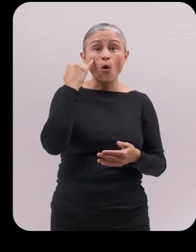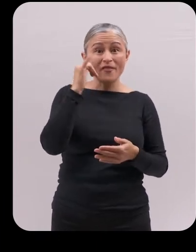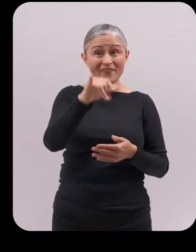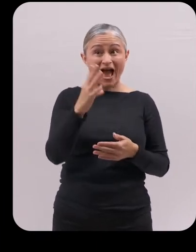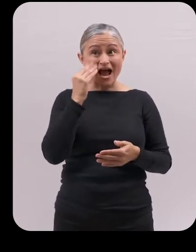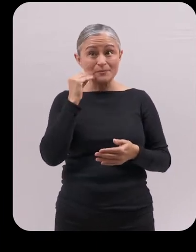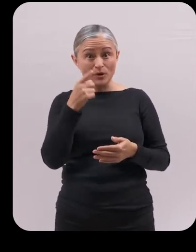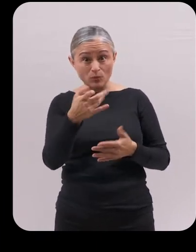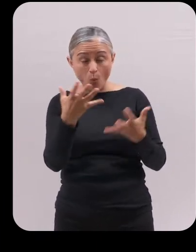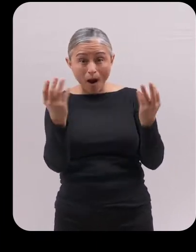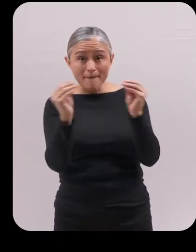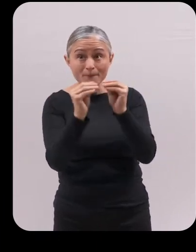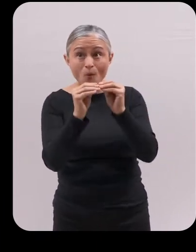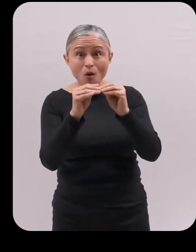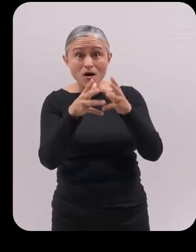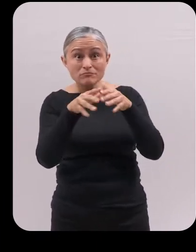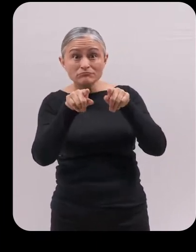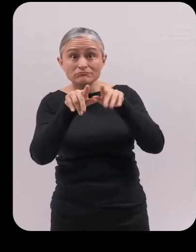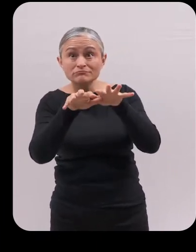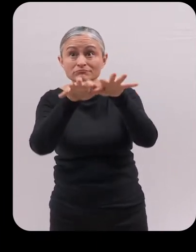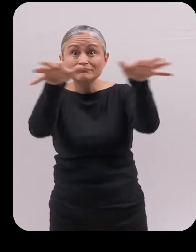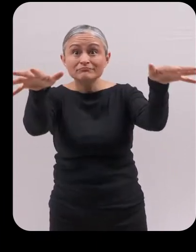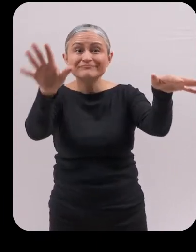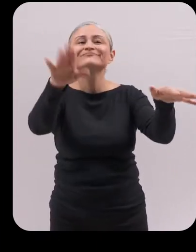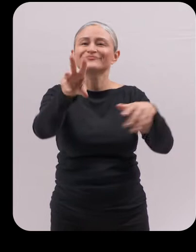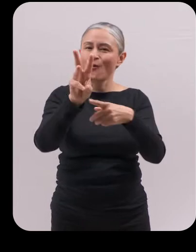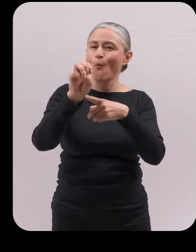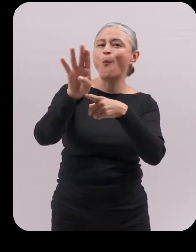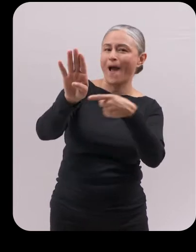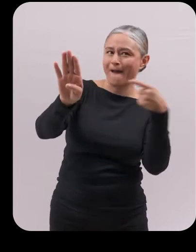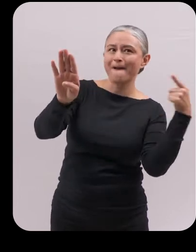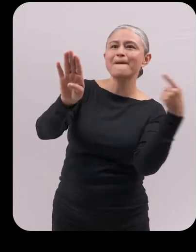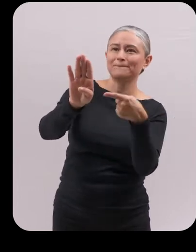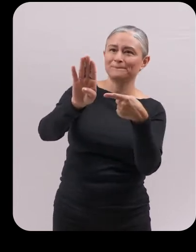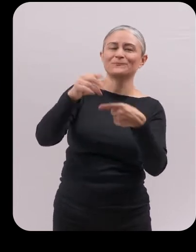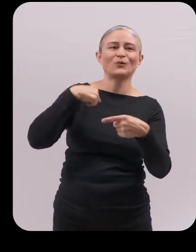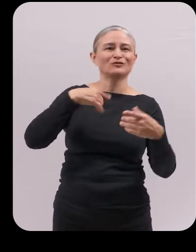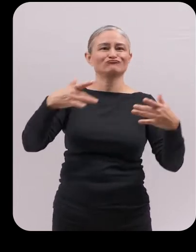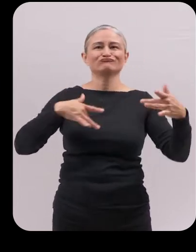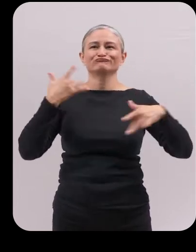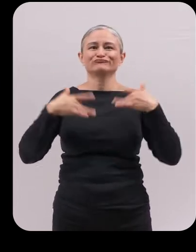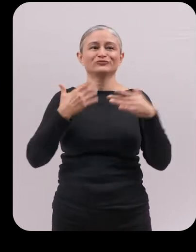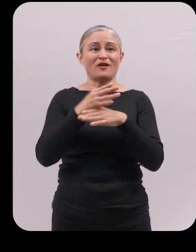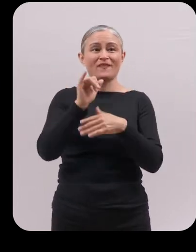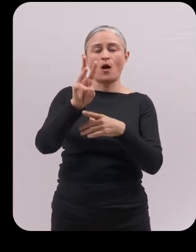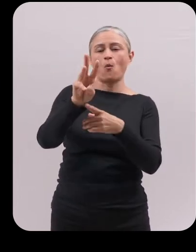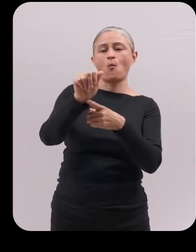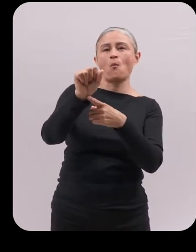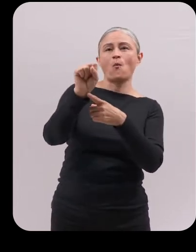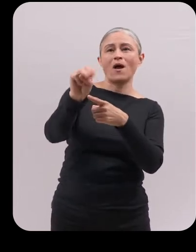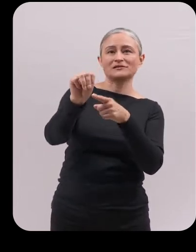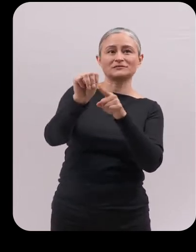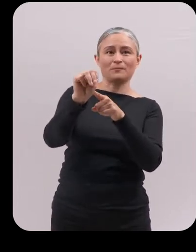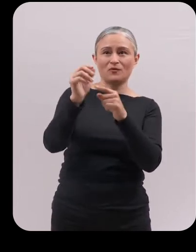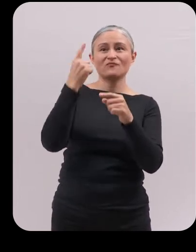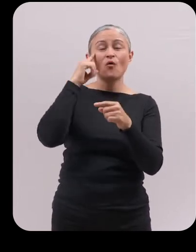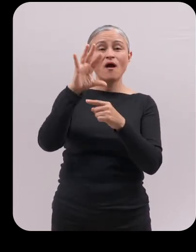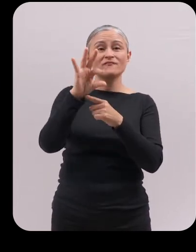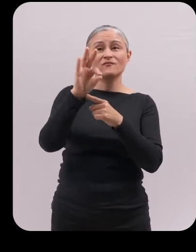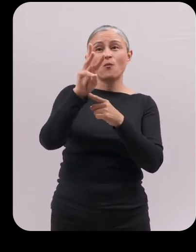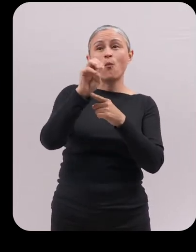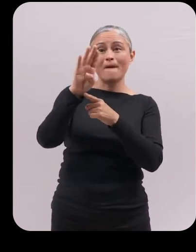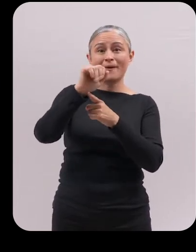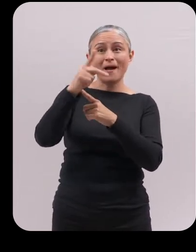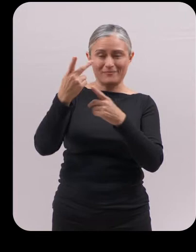wider audience? That is where the web comes in. And we're excited to share that WASM support for Flutter web apps is available